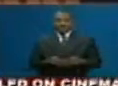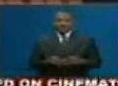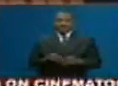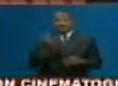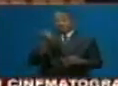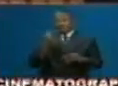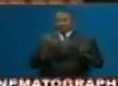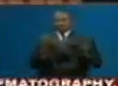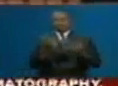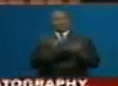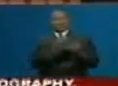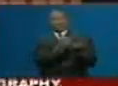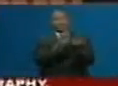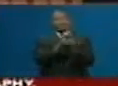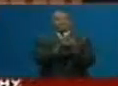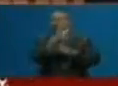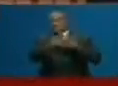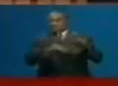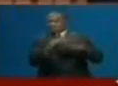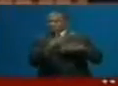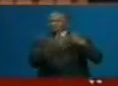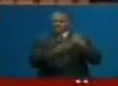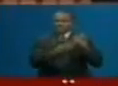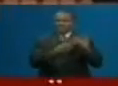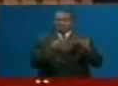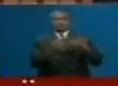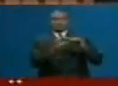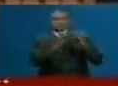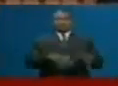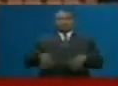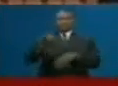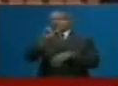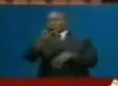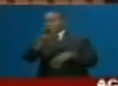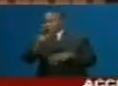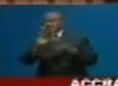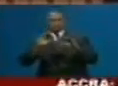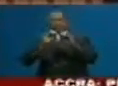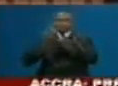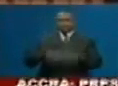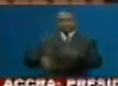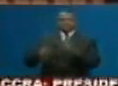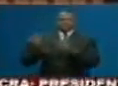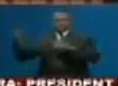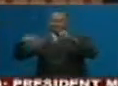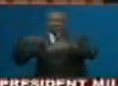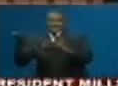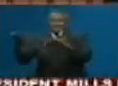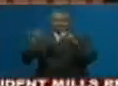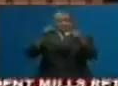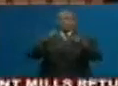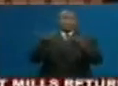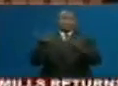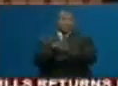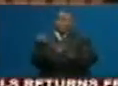met officials of the World Bank and an IMF and a number of investors who are interested in